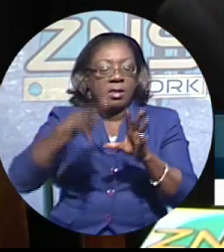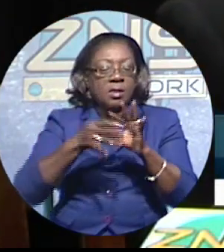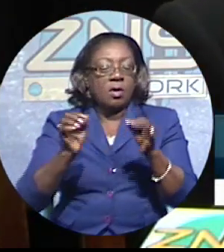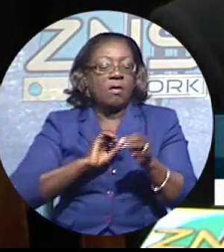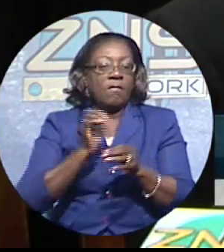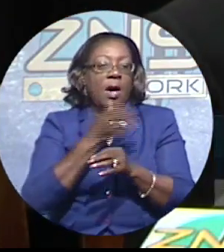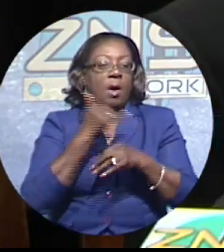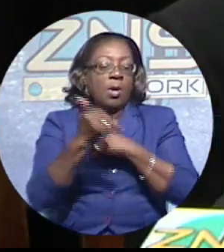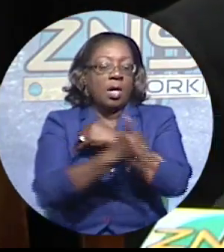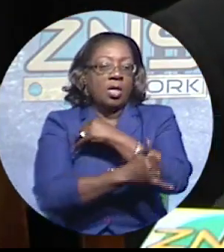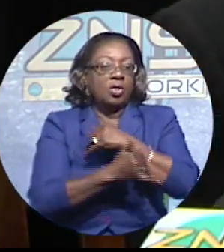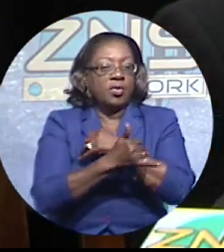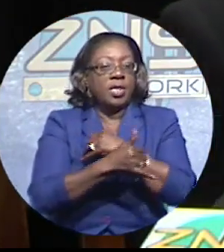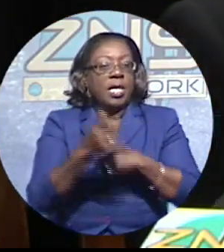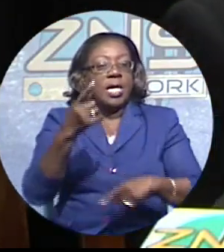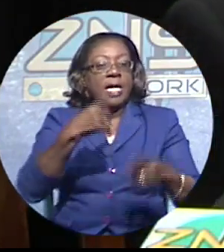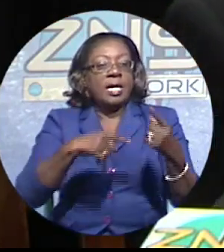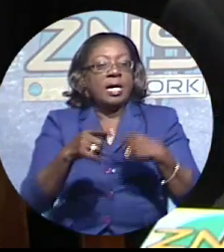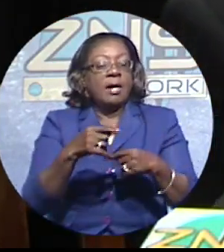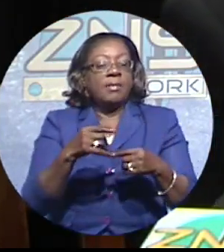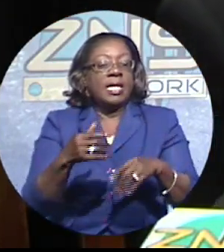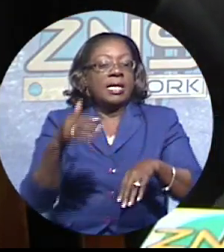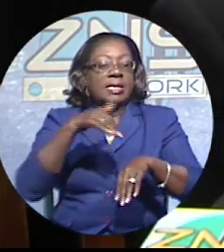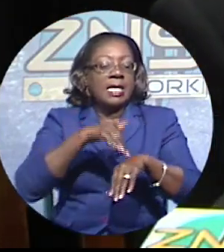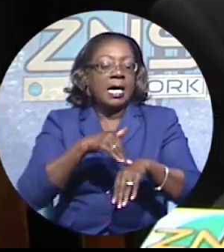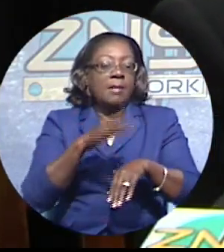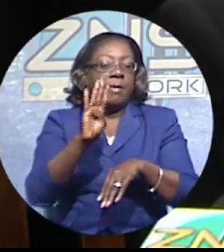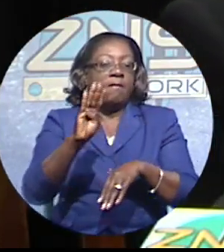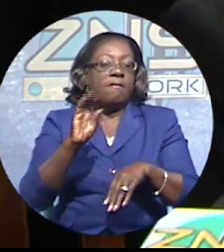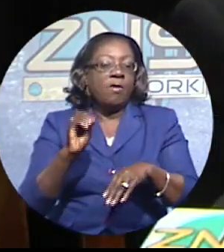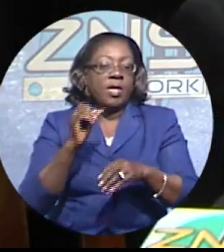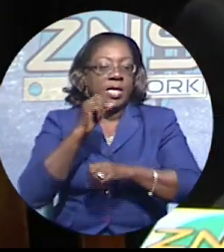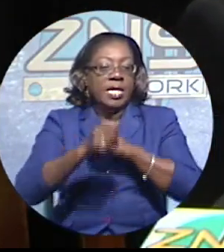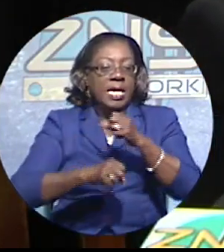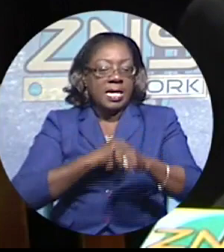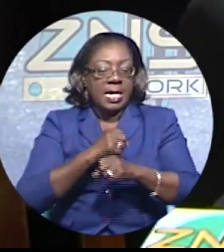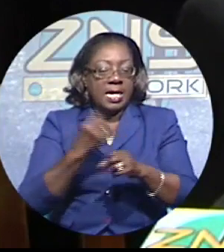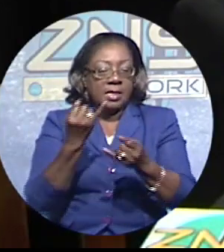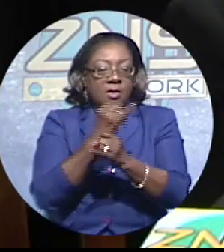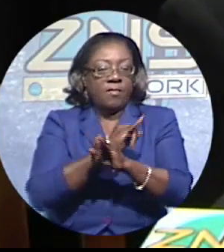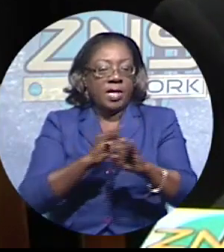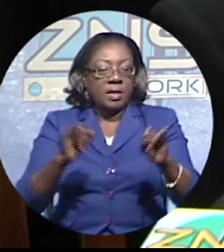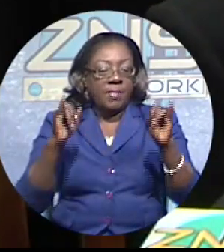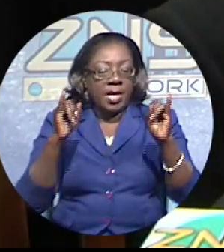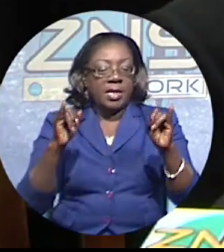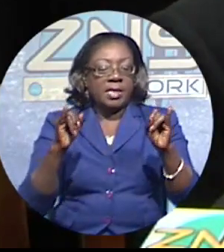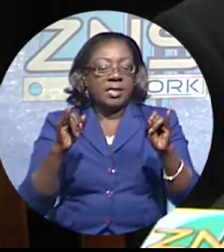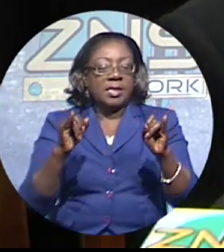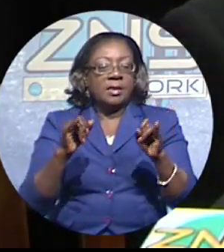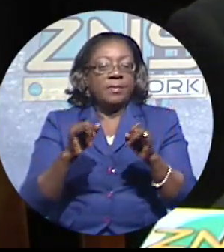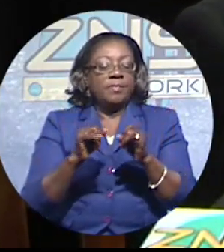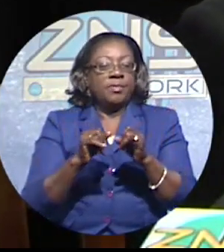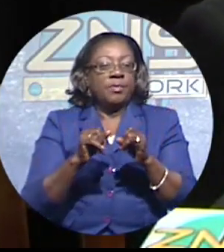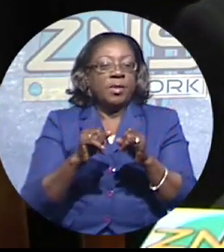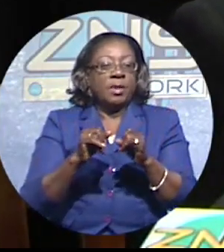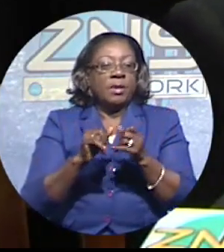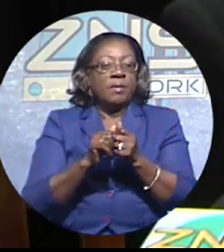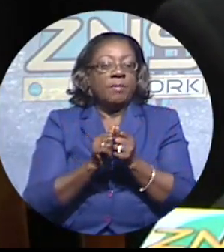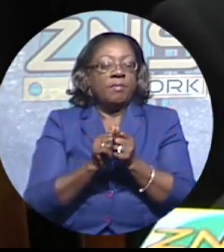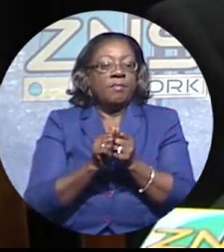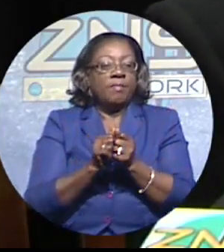It does come at a time, 40 years of independence, with the holiday of January 10th being commemorated a few weeks